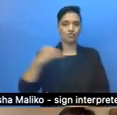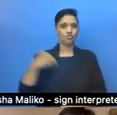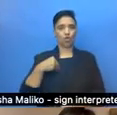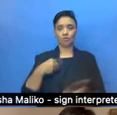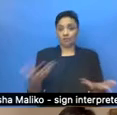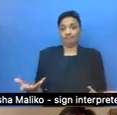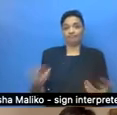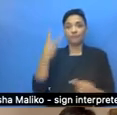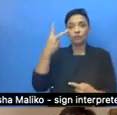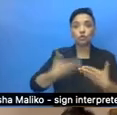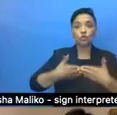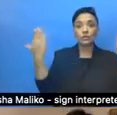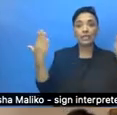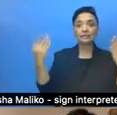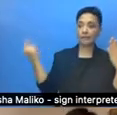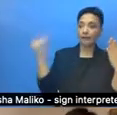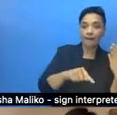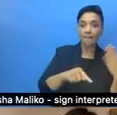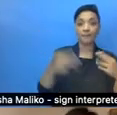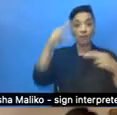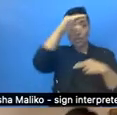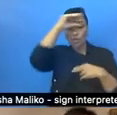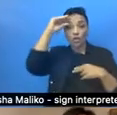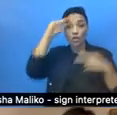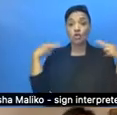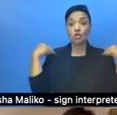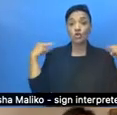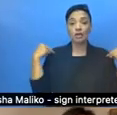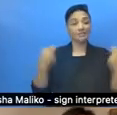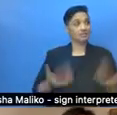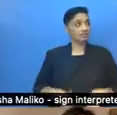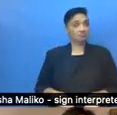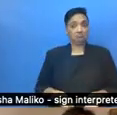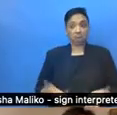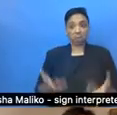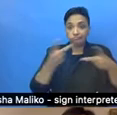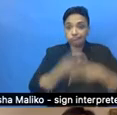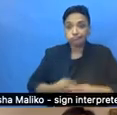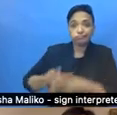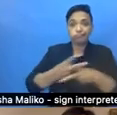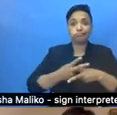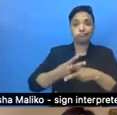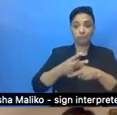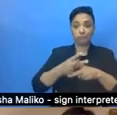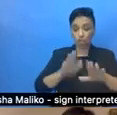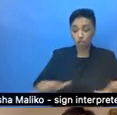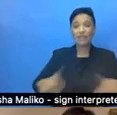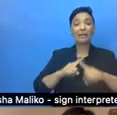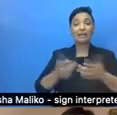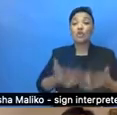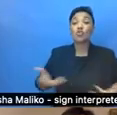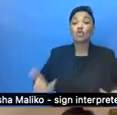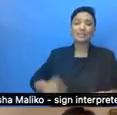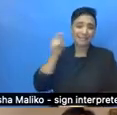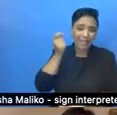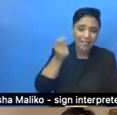a week. When we ask the nurses, they're doing heroes work. They're taking care of these children, but with very limited resources